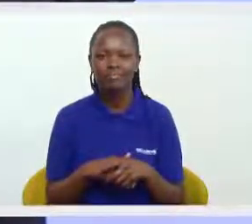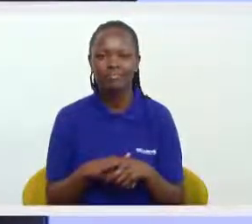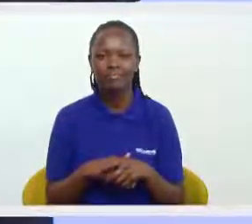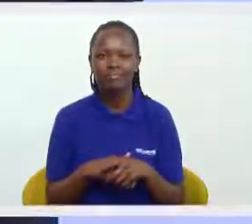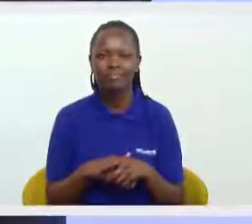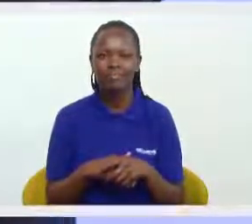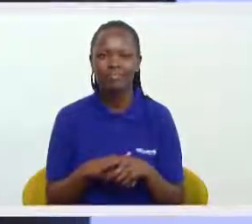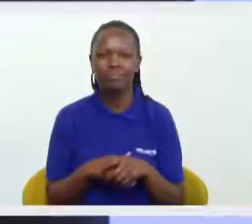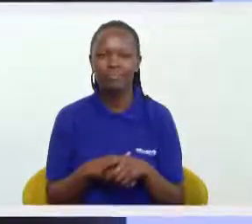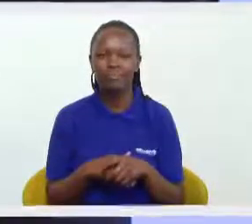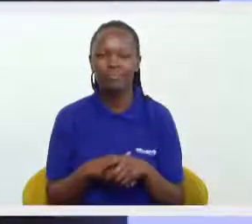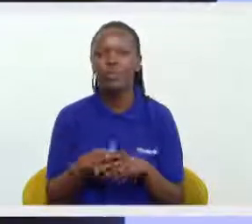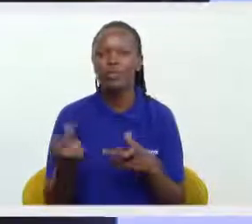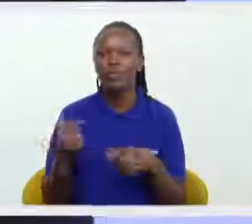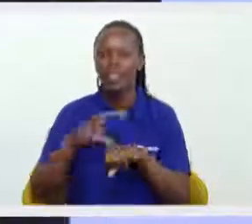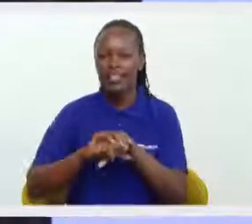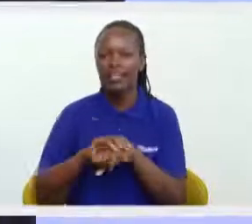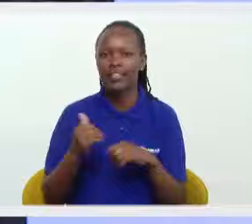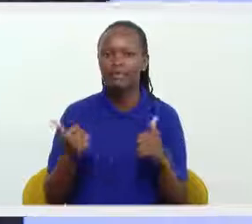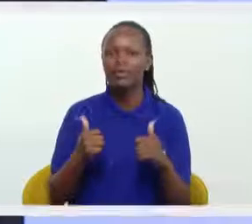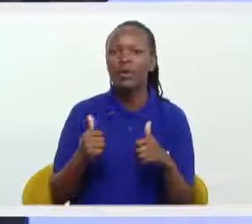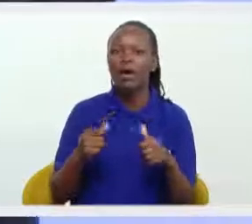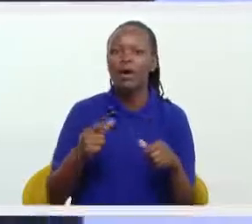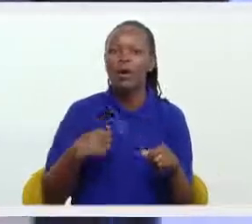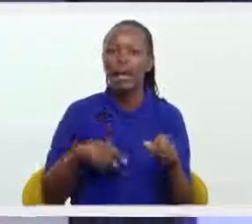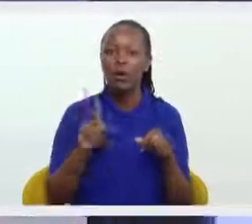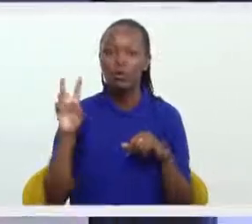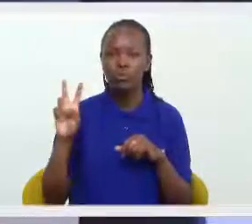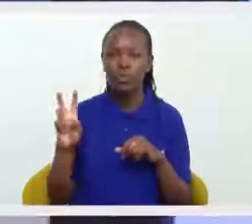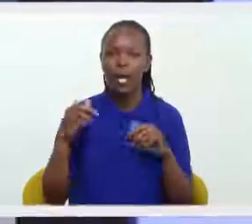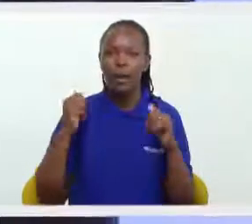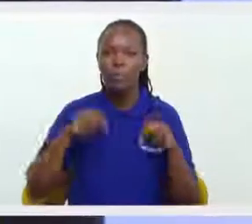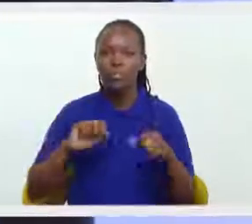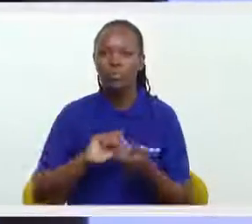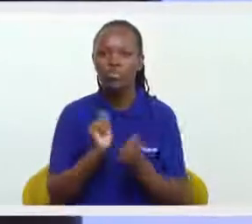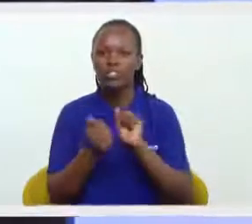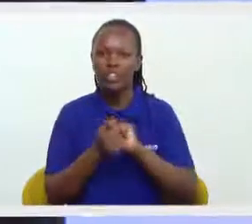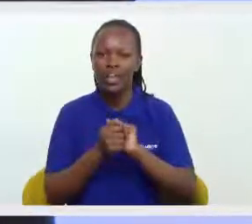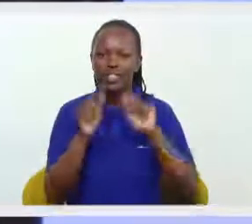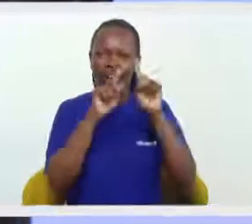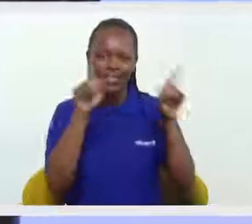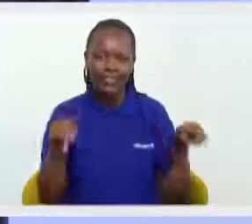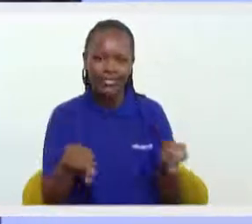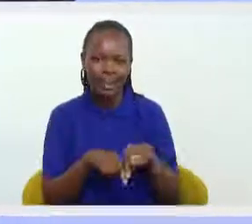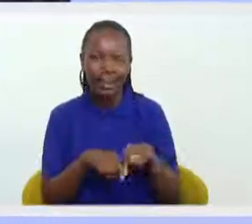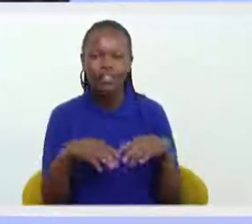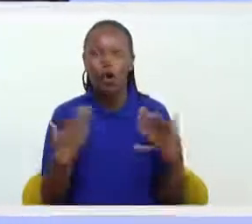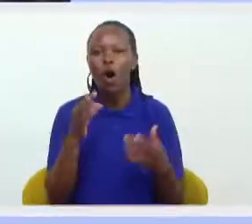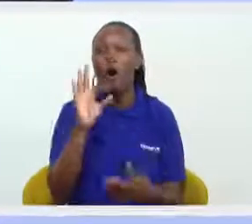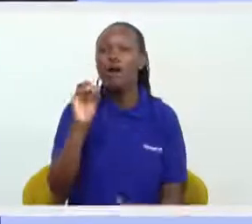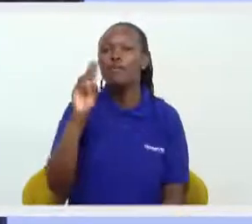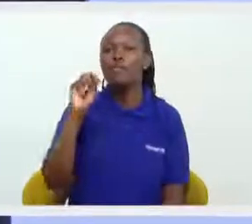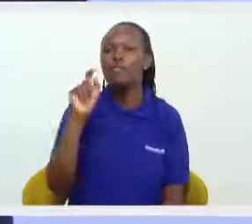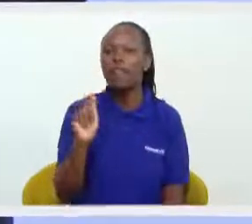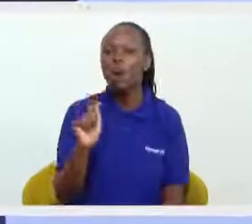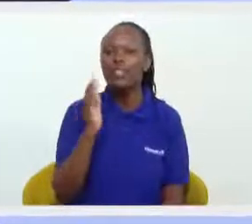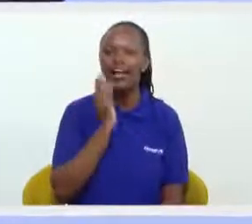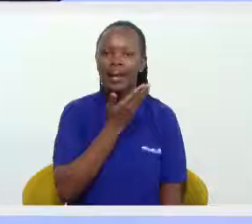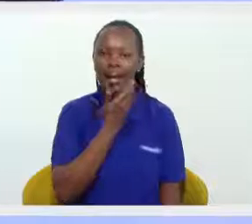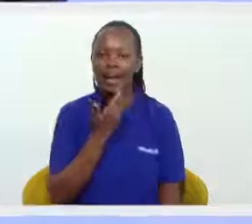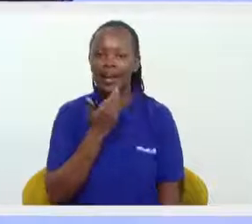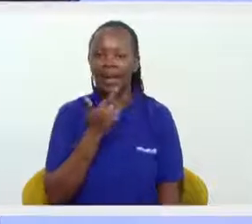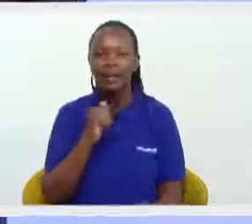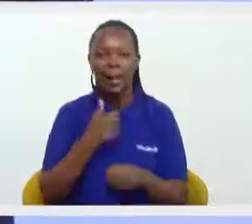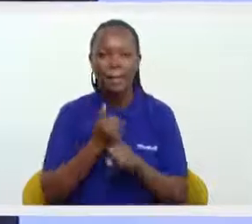Oh, it's back. Okay, good. We're in a presentation right now, so I can change the size. I have a bunch of other options like font, color, et cetera, to make it